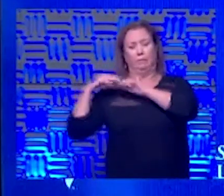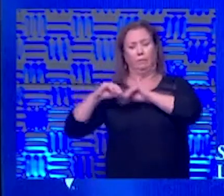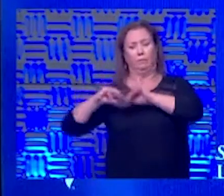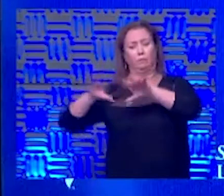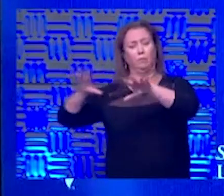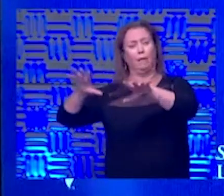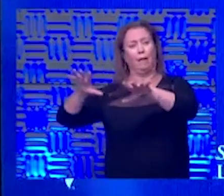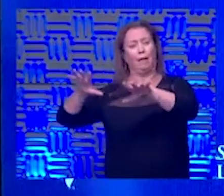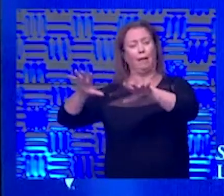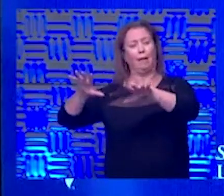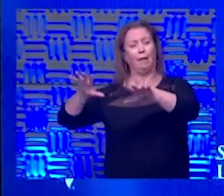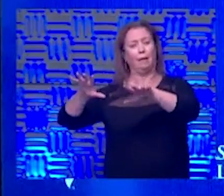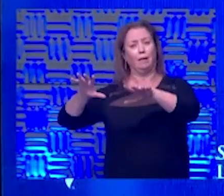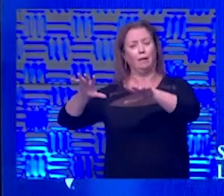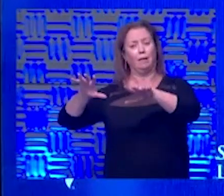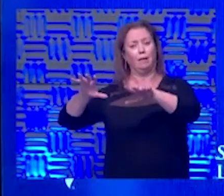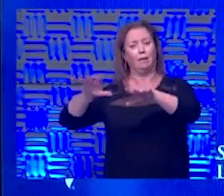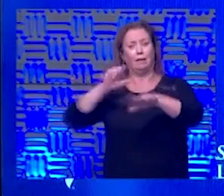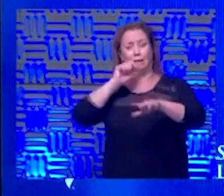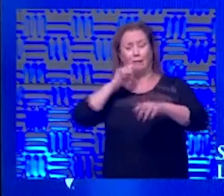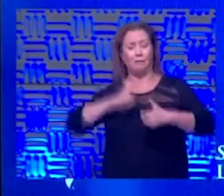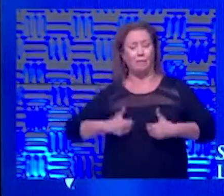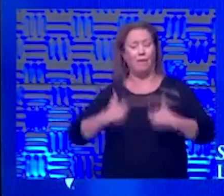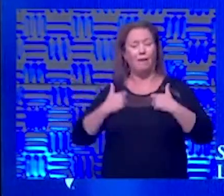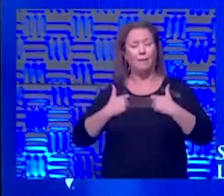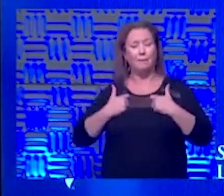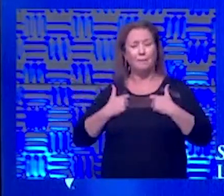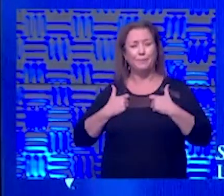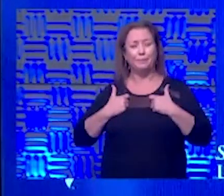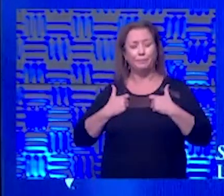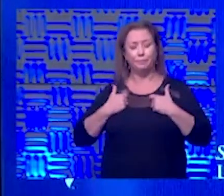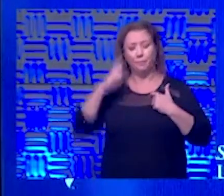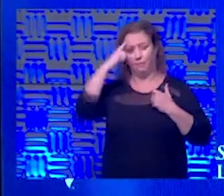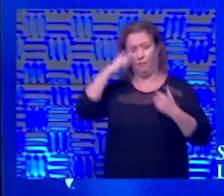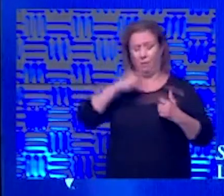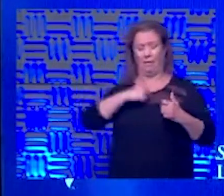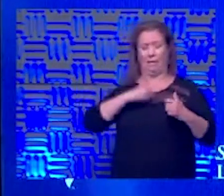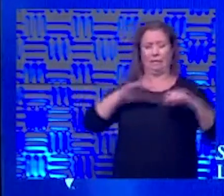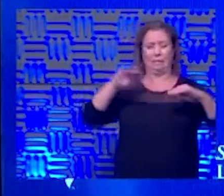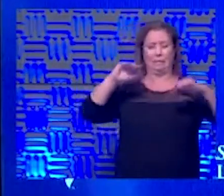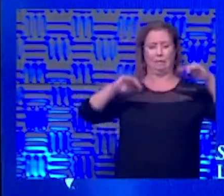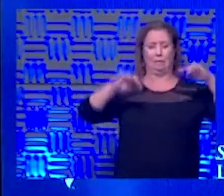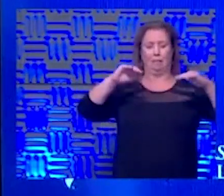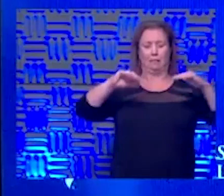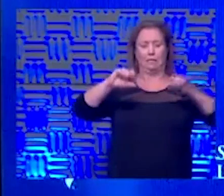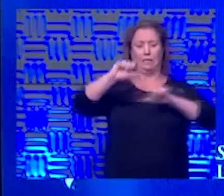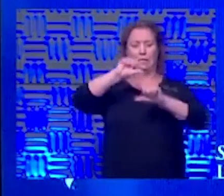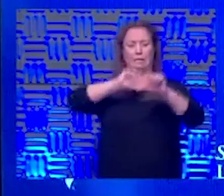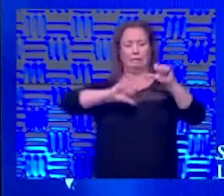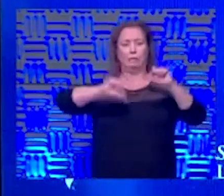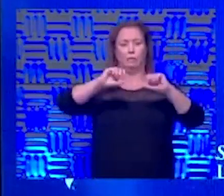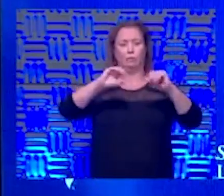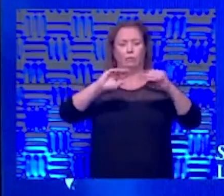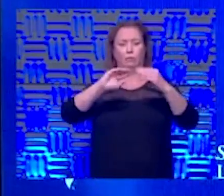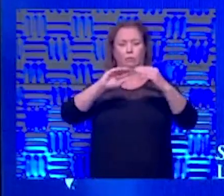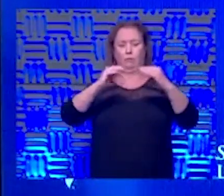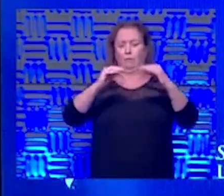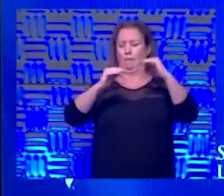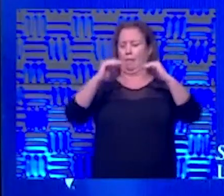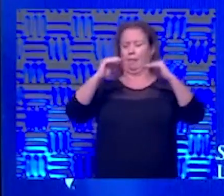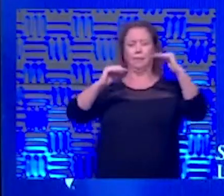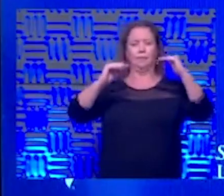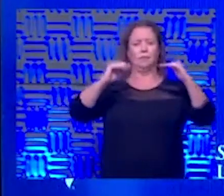else perhaps not surviving that illness. To me, that's the balance. That's the social equation we all have